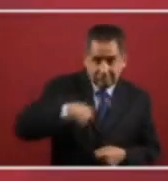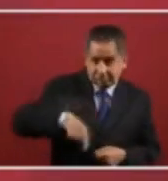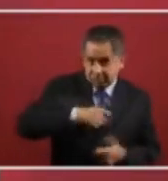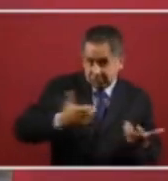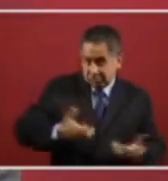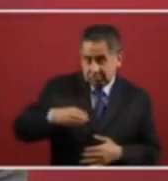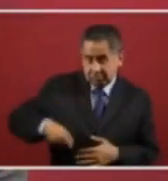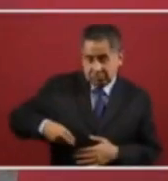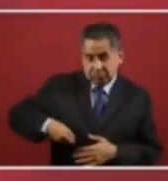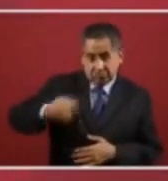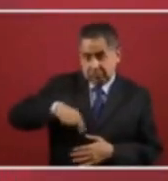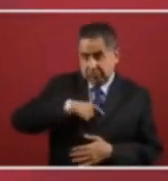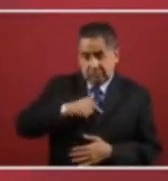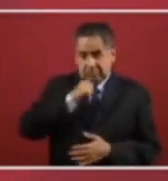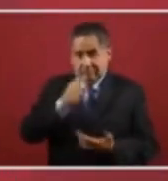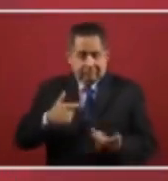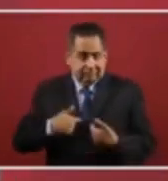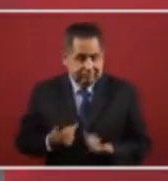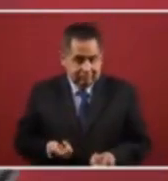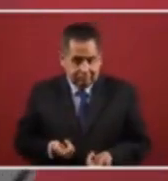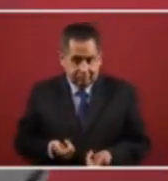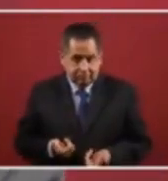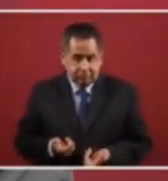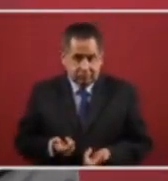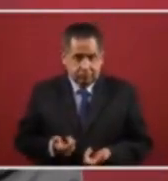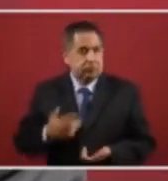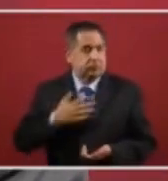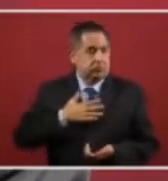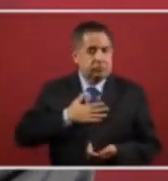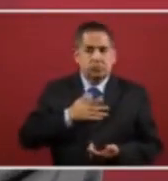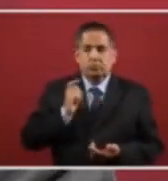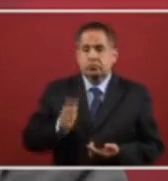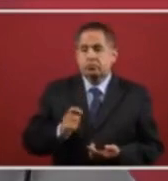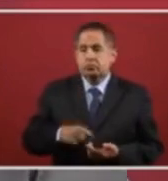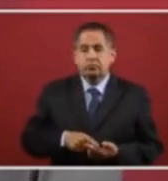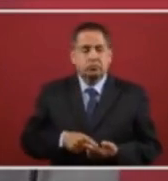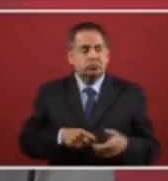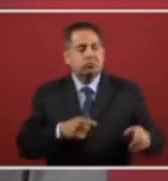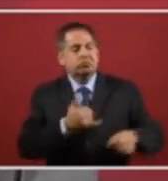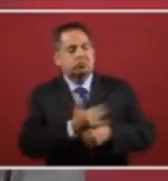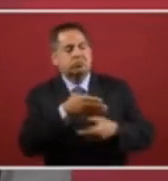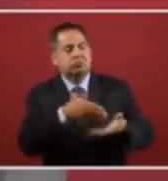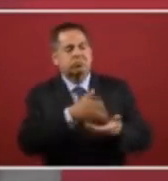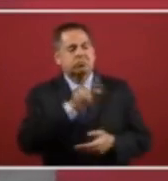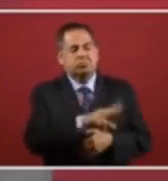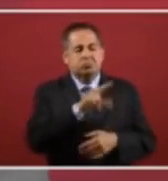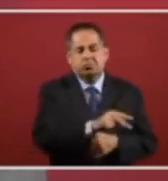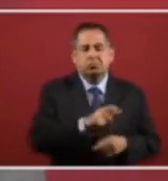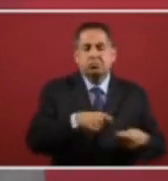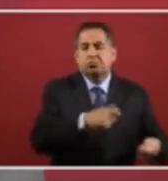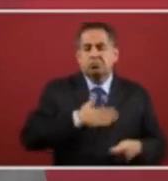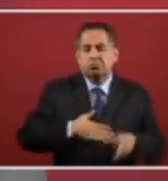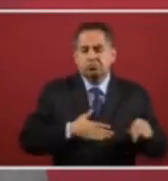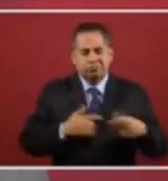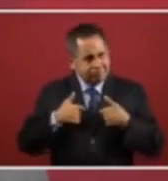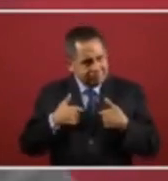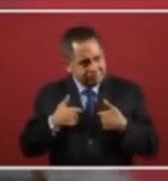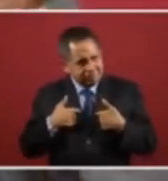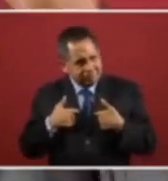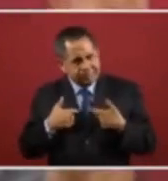it. We originated this problem. Or that we are somehow in preventing justice